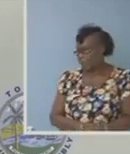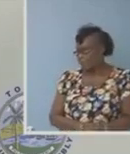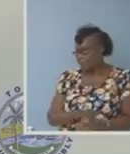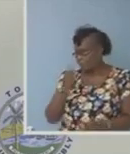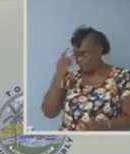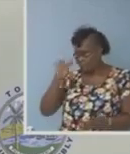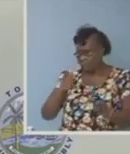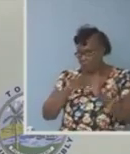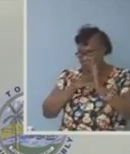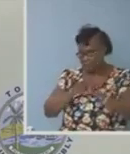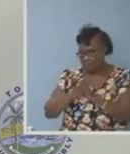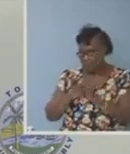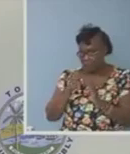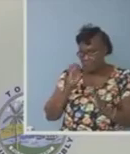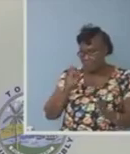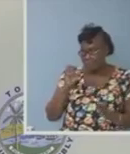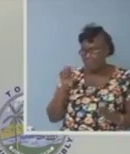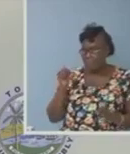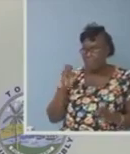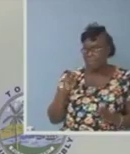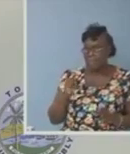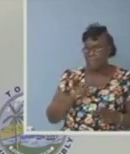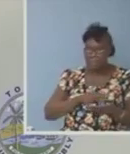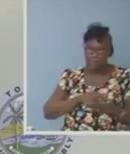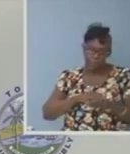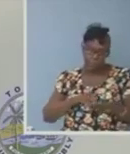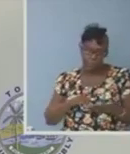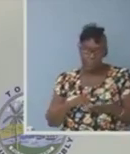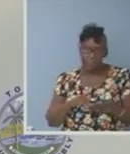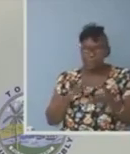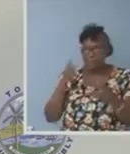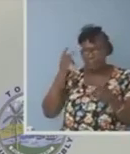the SCA students, parents can check